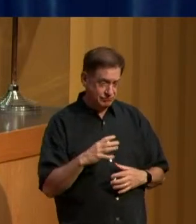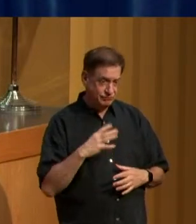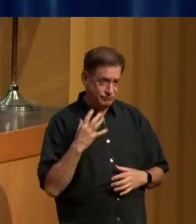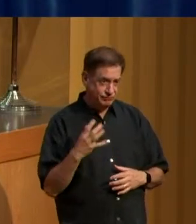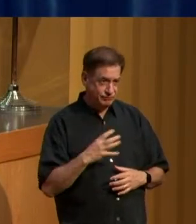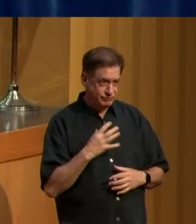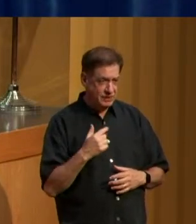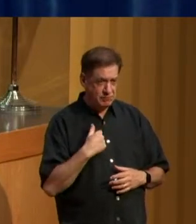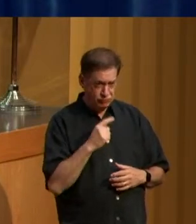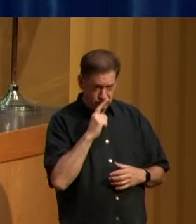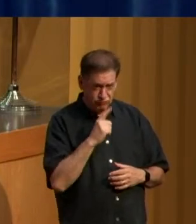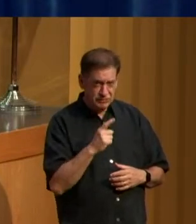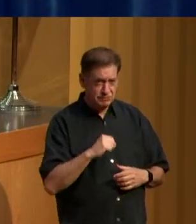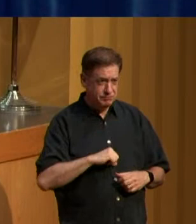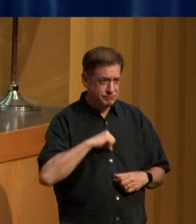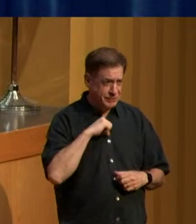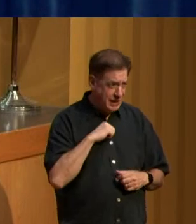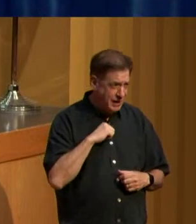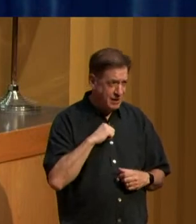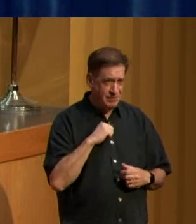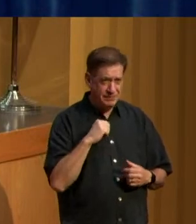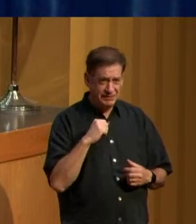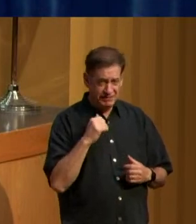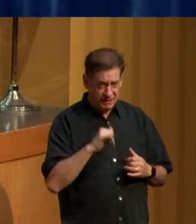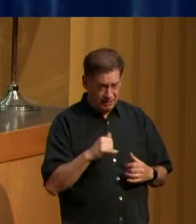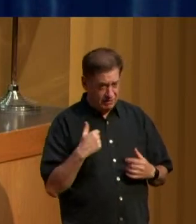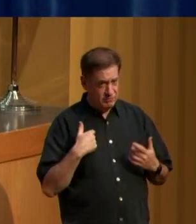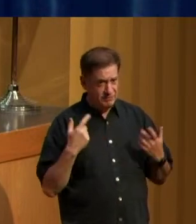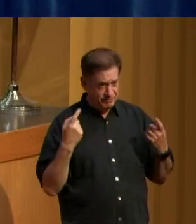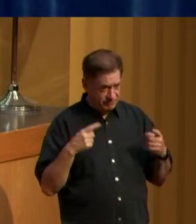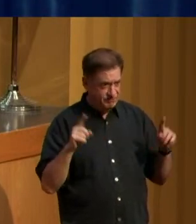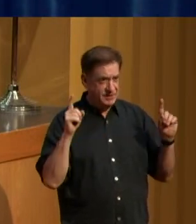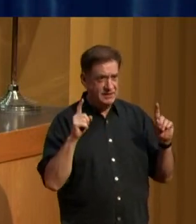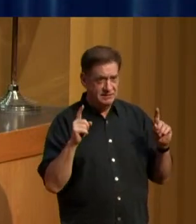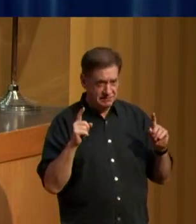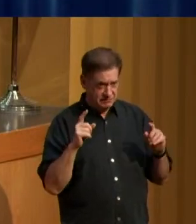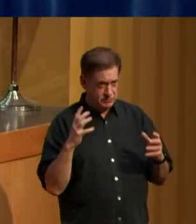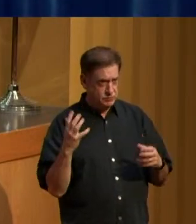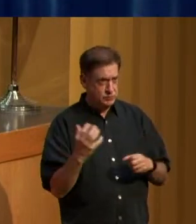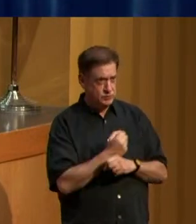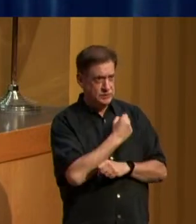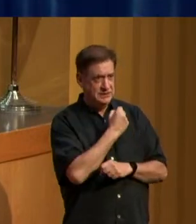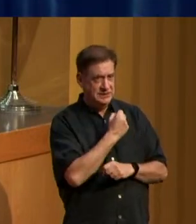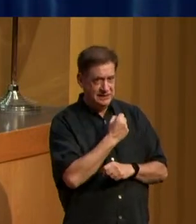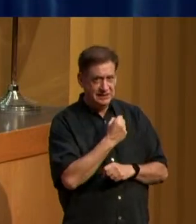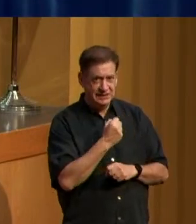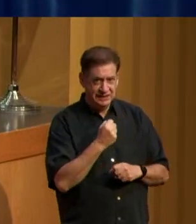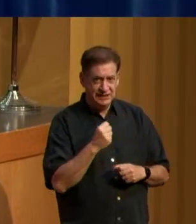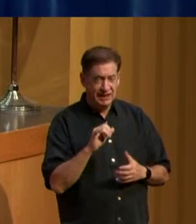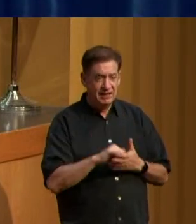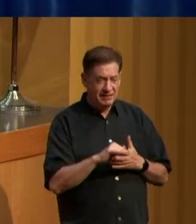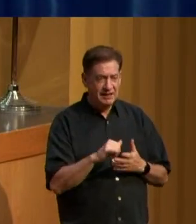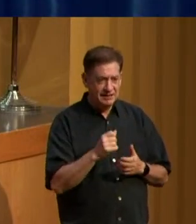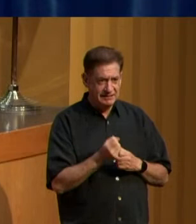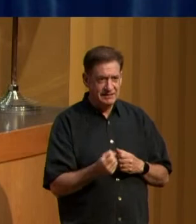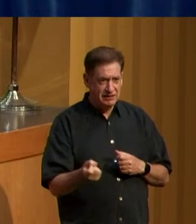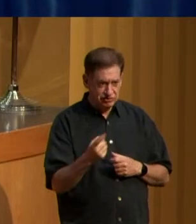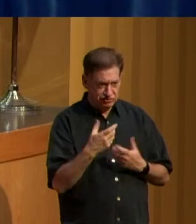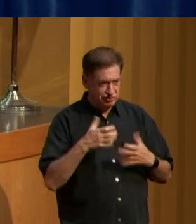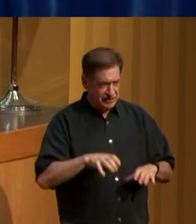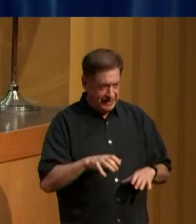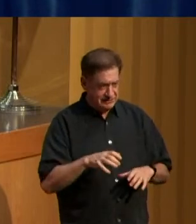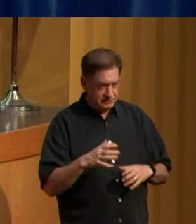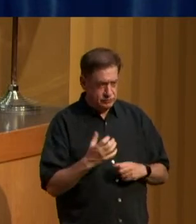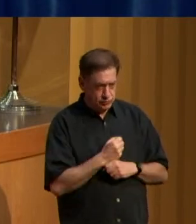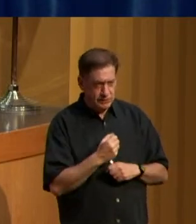I'm proud of the fact that we got there and gave ourselves a chance to win. And hopefully, like I said, next year, we can come back with